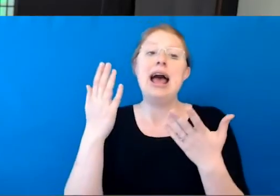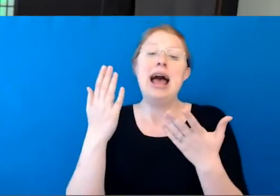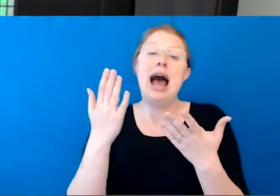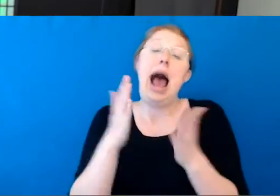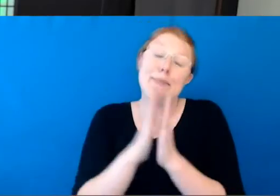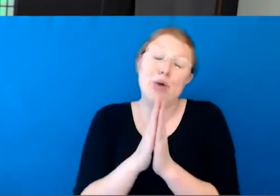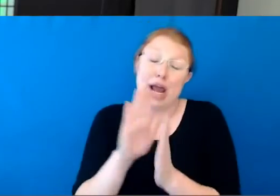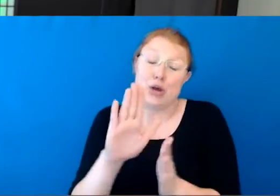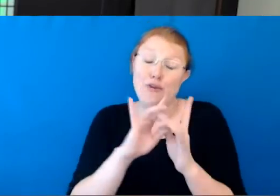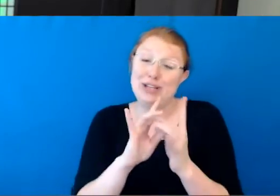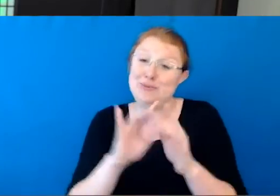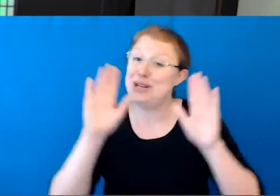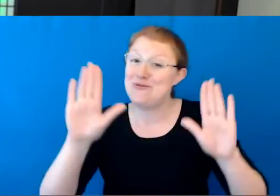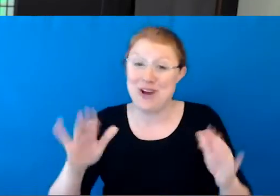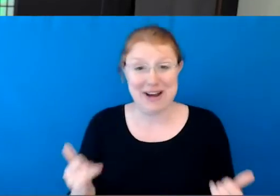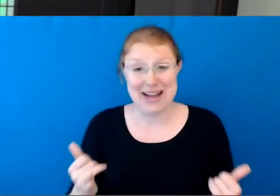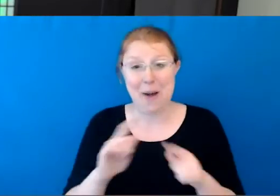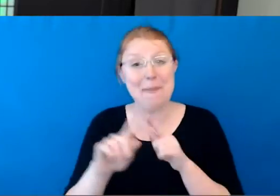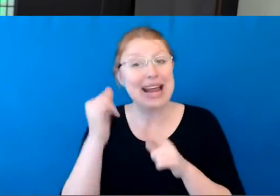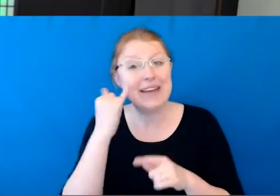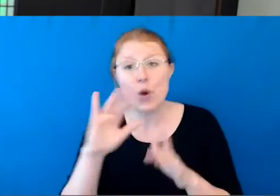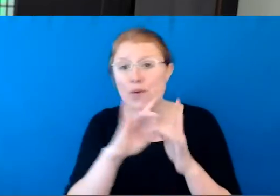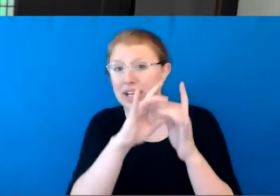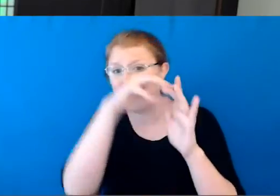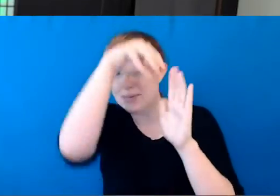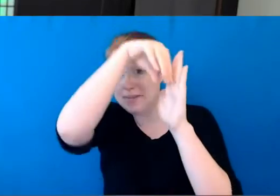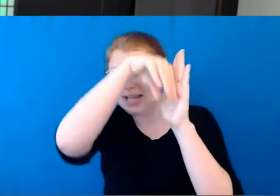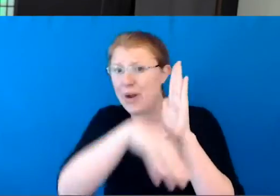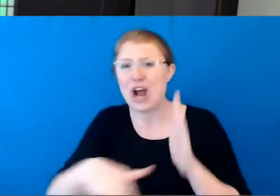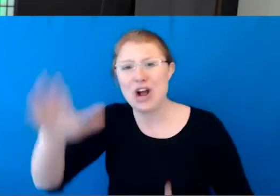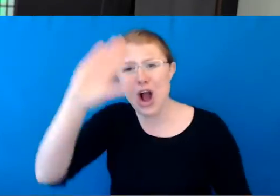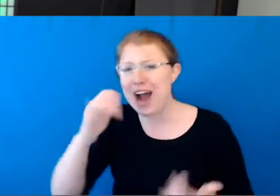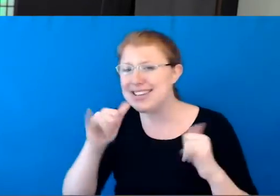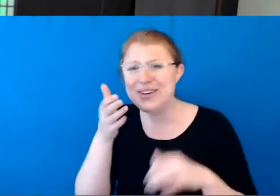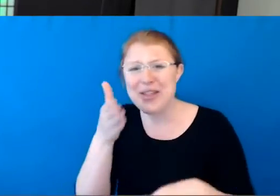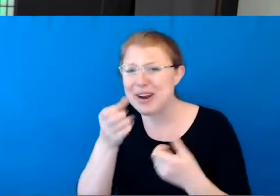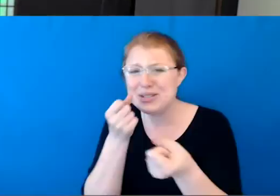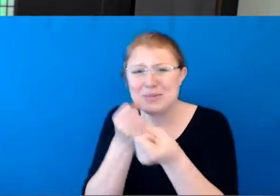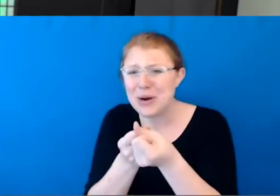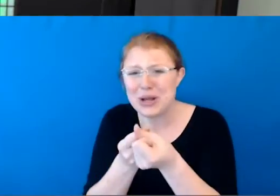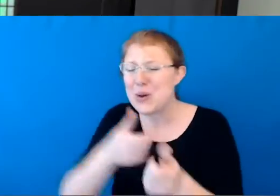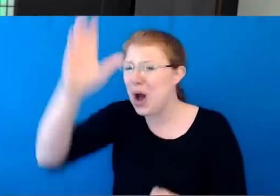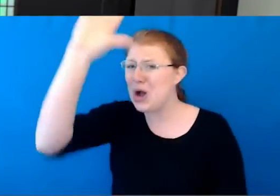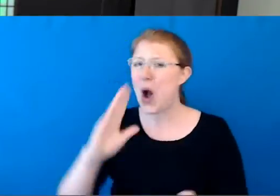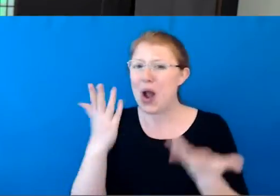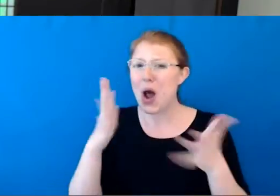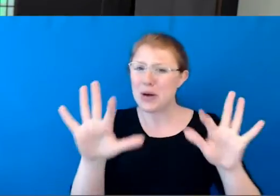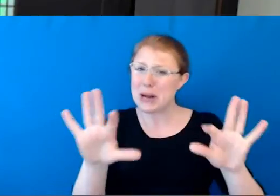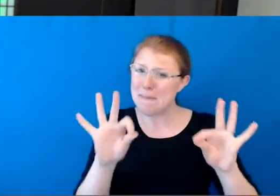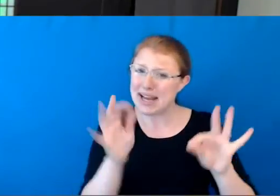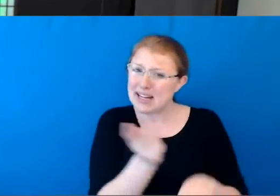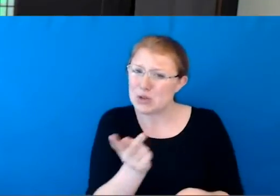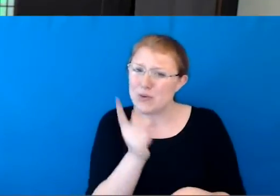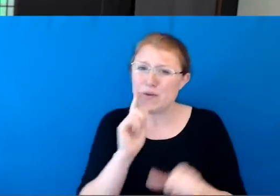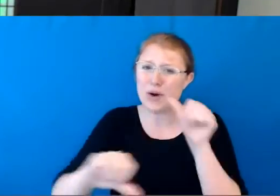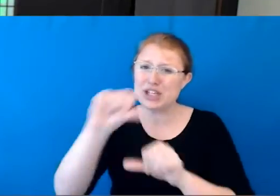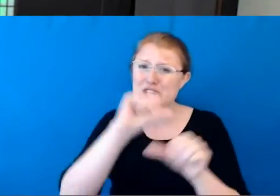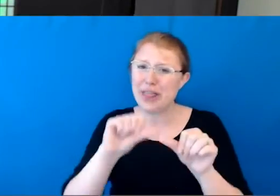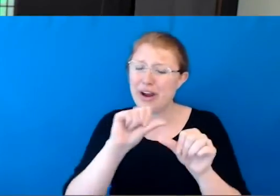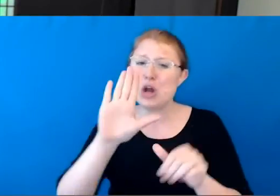at the moment, God has still bound you two together, and you are inseparable in spirit.